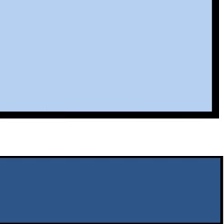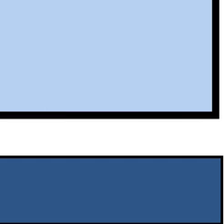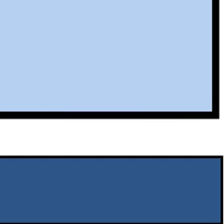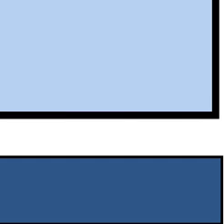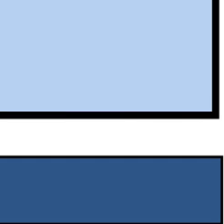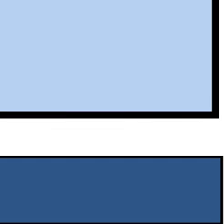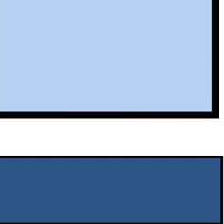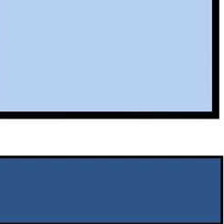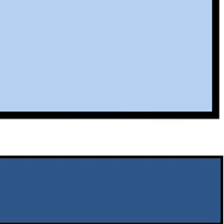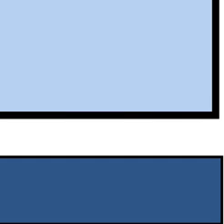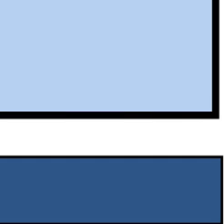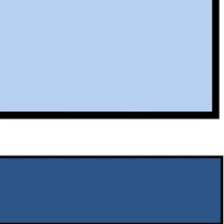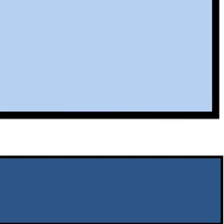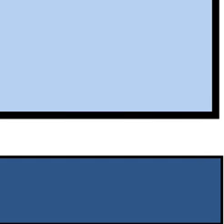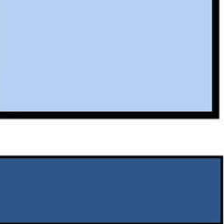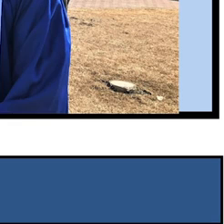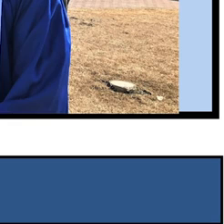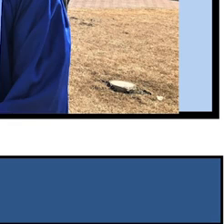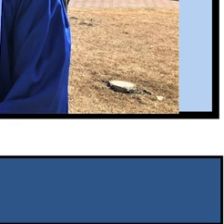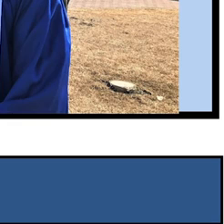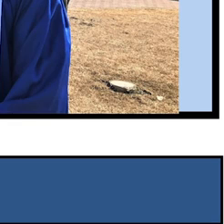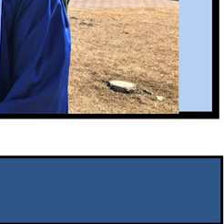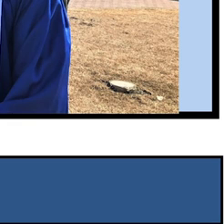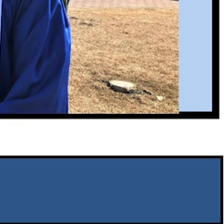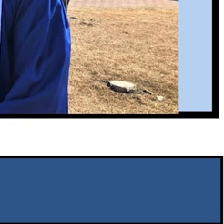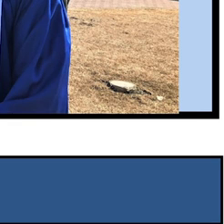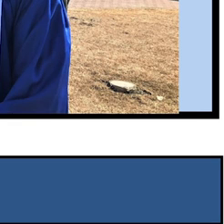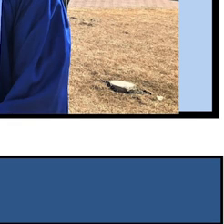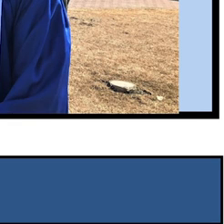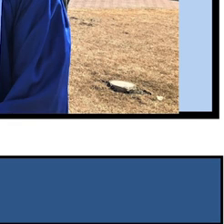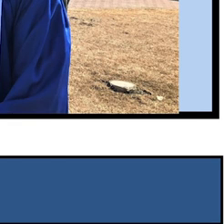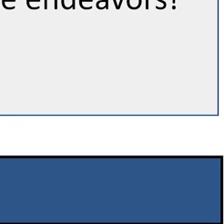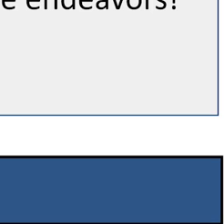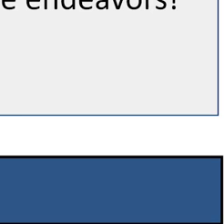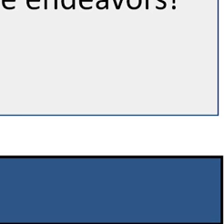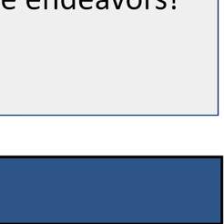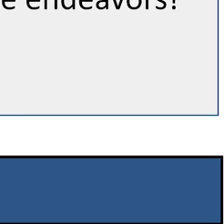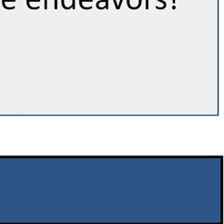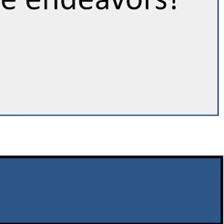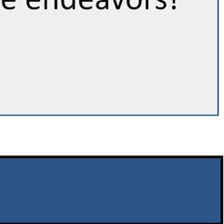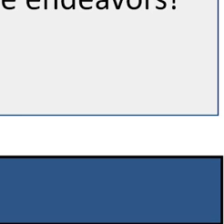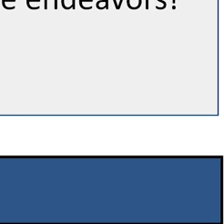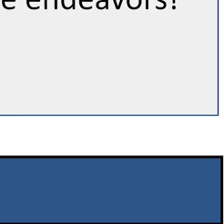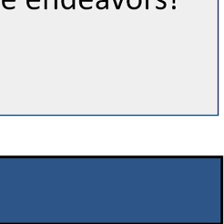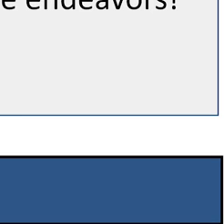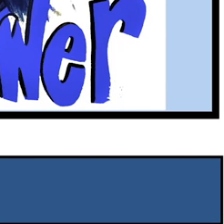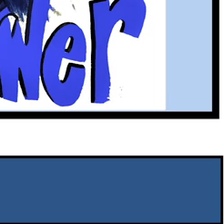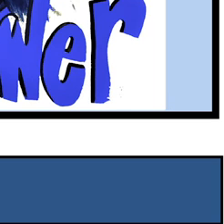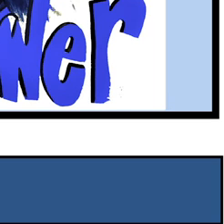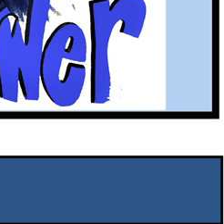Areola. Jaden Christensen. Logan Cruz. Jacob